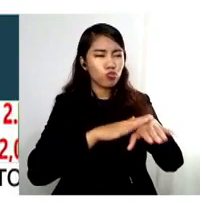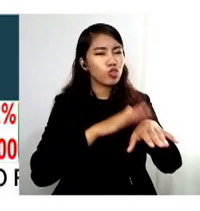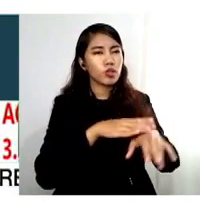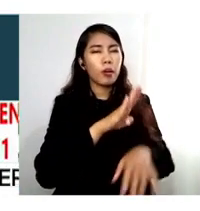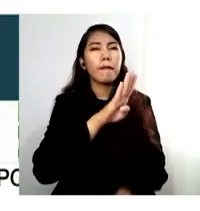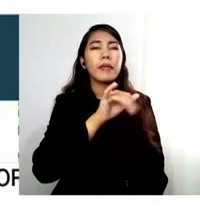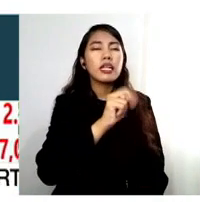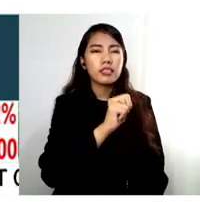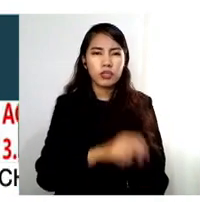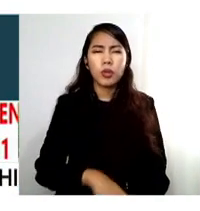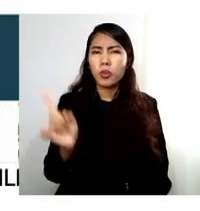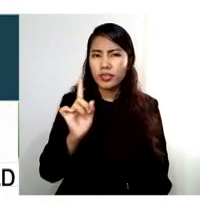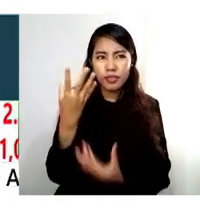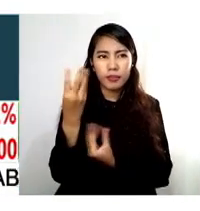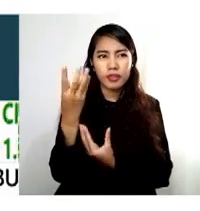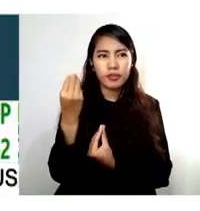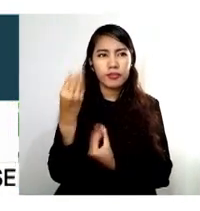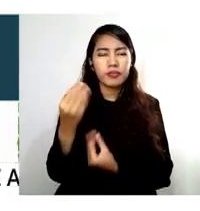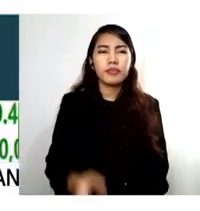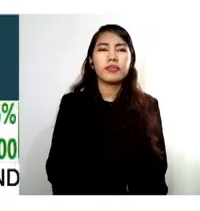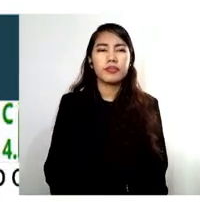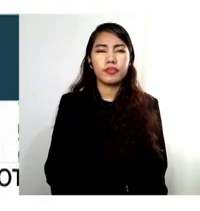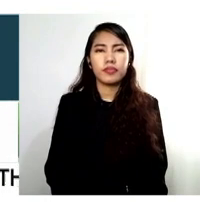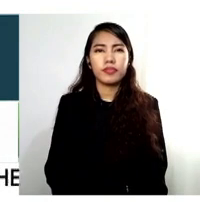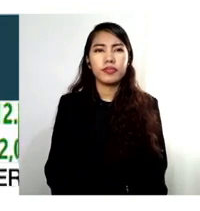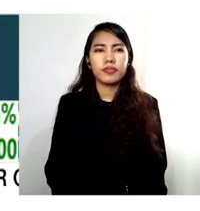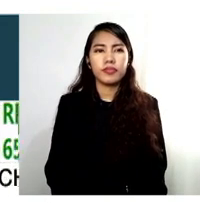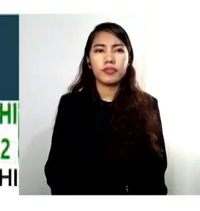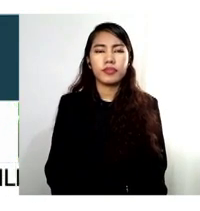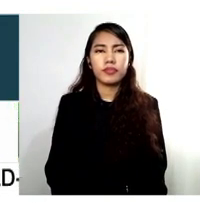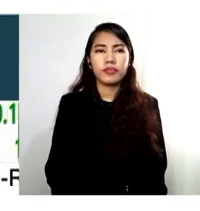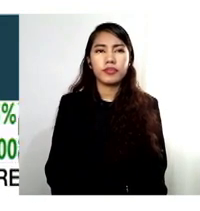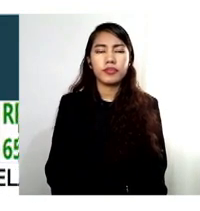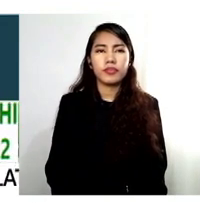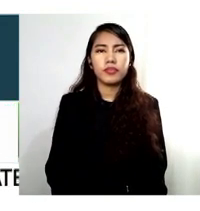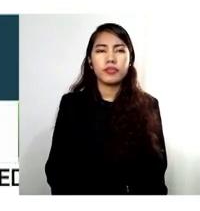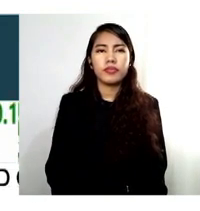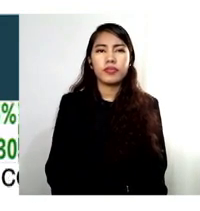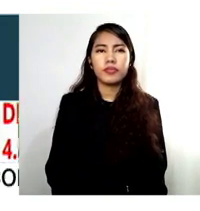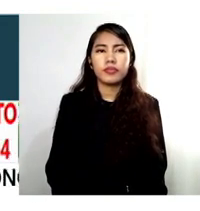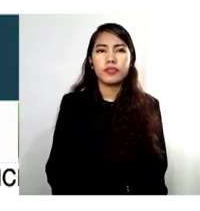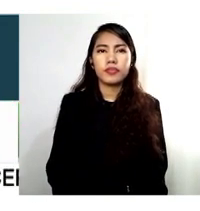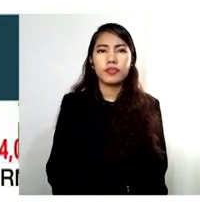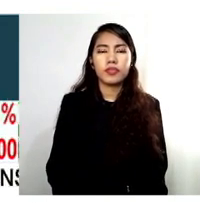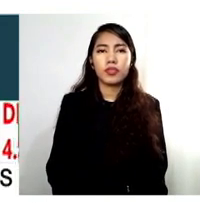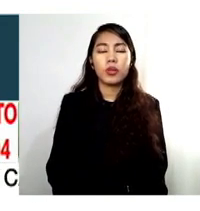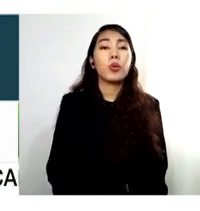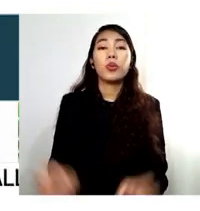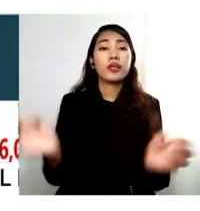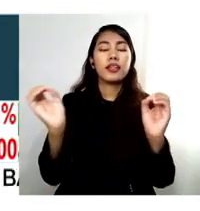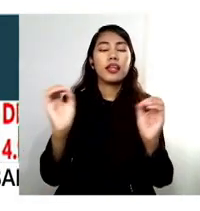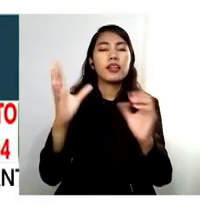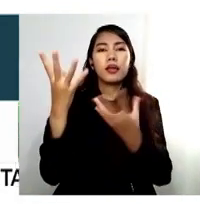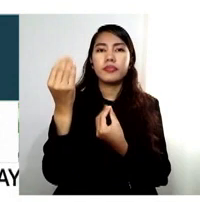talk, as in the president's words, with Facebook? So far, no developments, no, but I understand